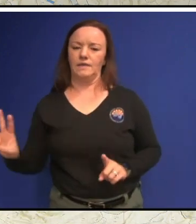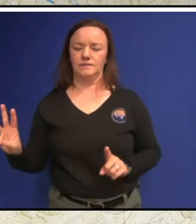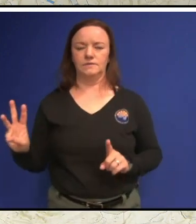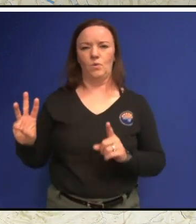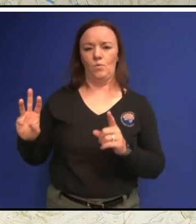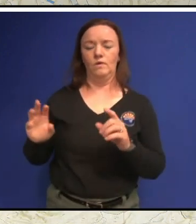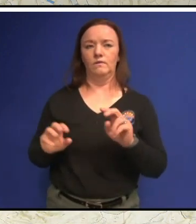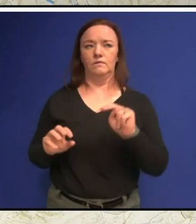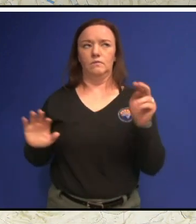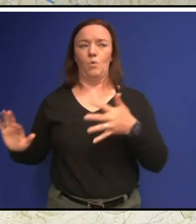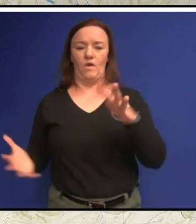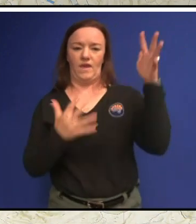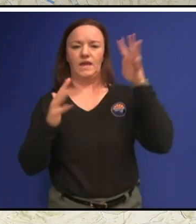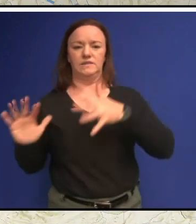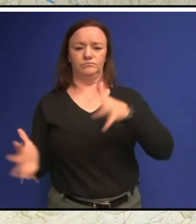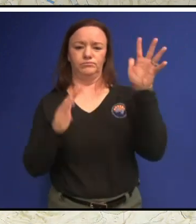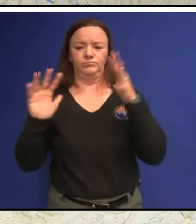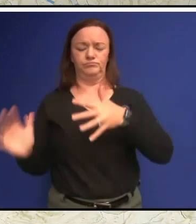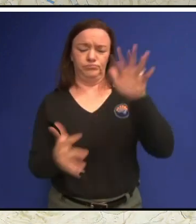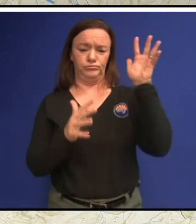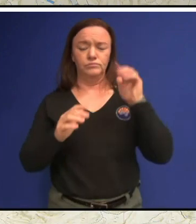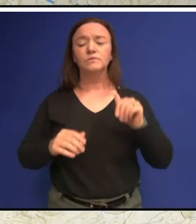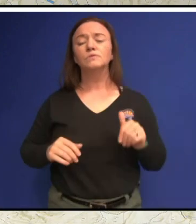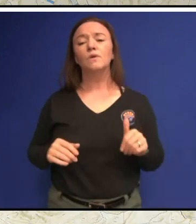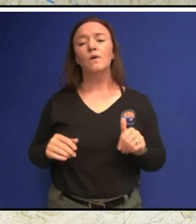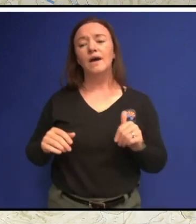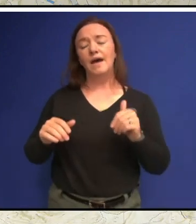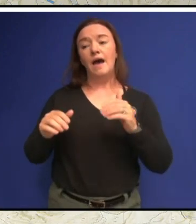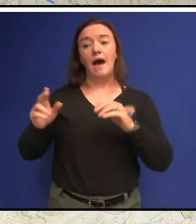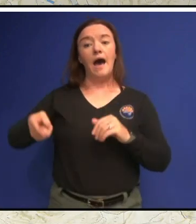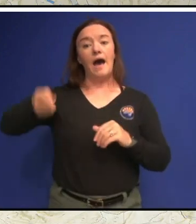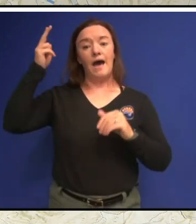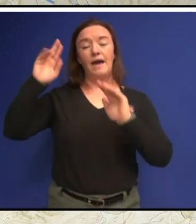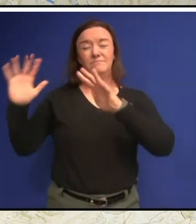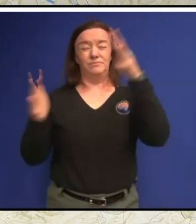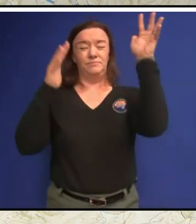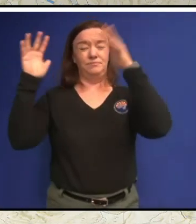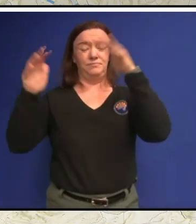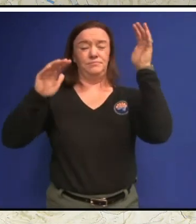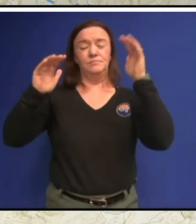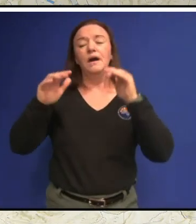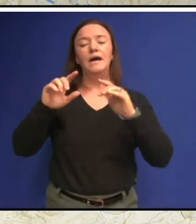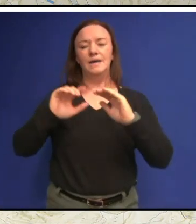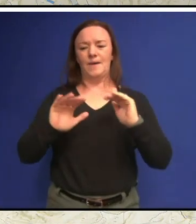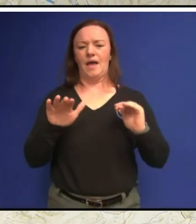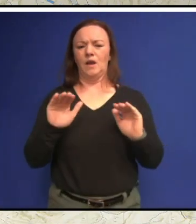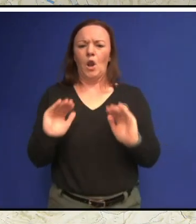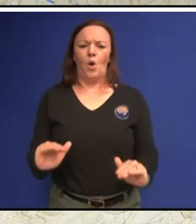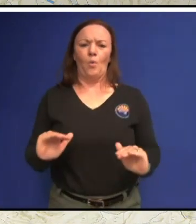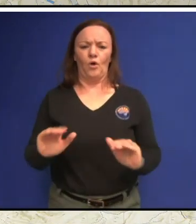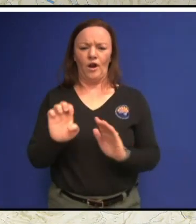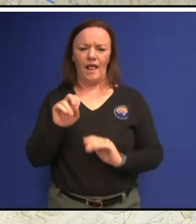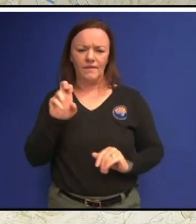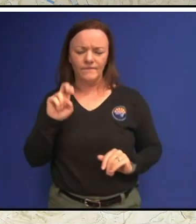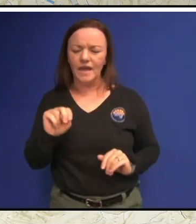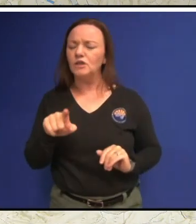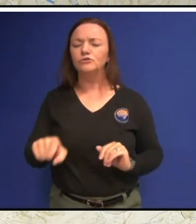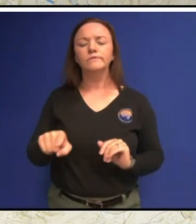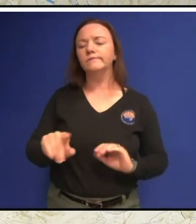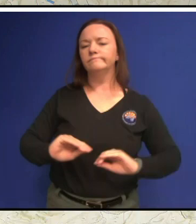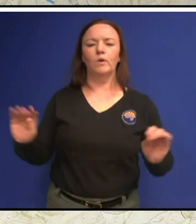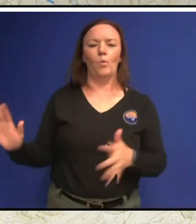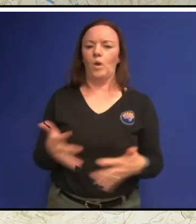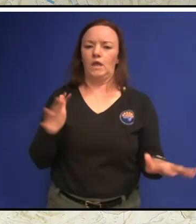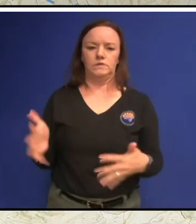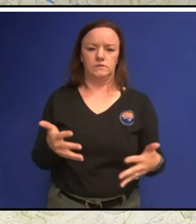there's not enough wind down below there. And so the inversion is shallow. It doesn't,